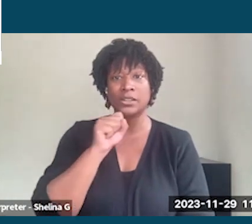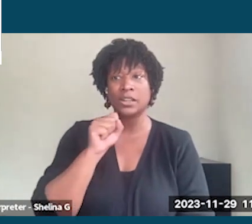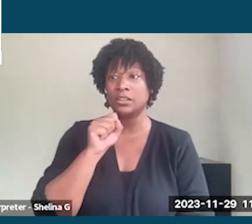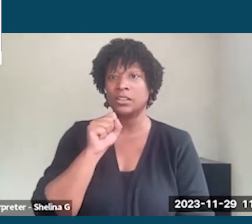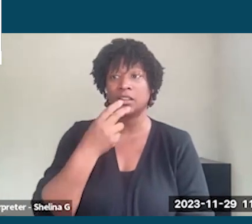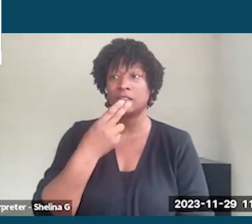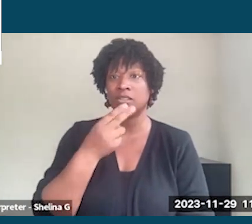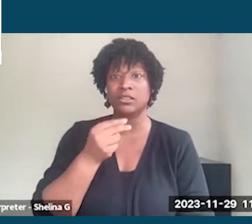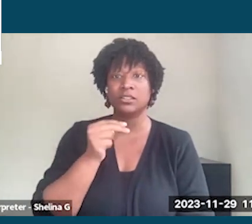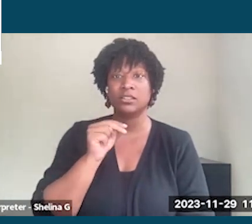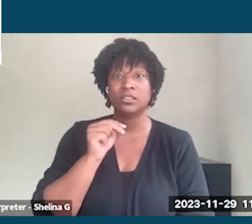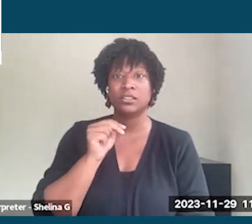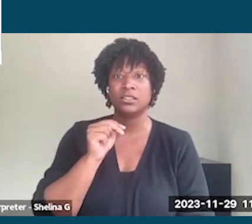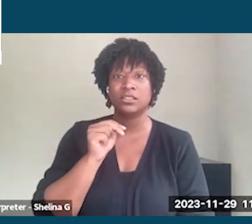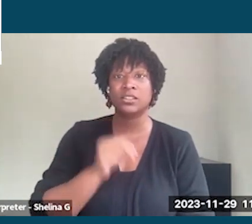sorry, I missed that.